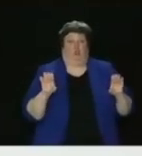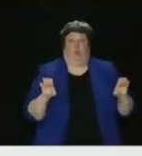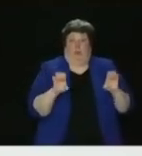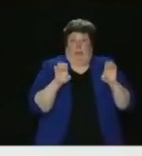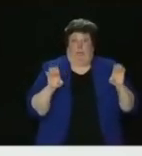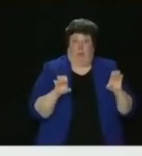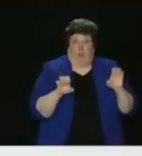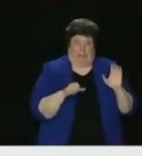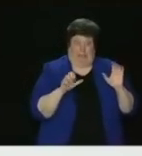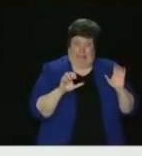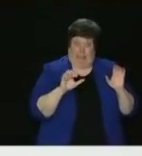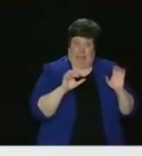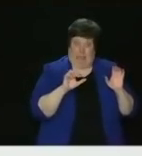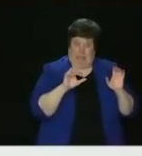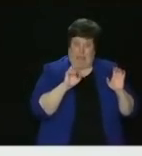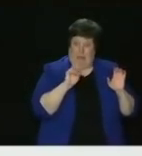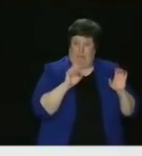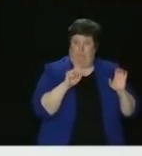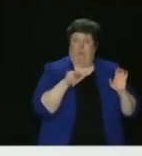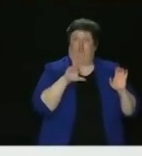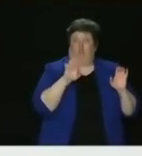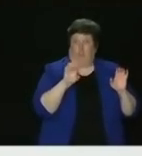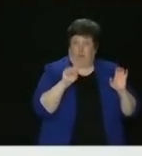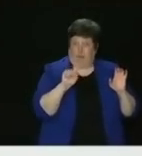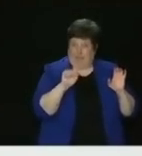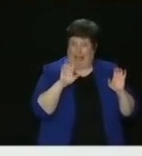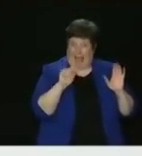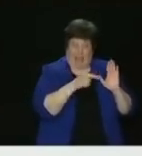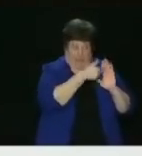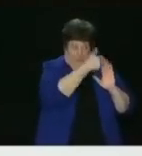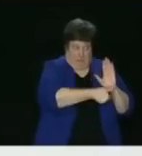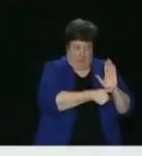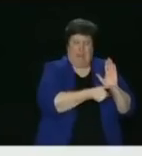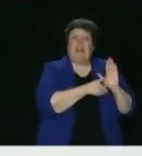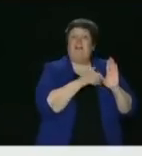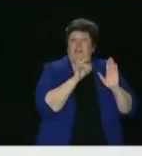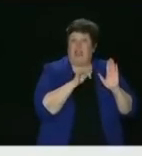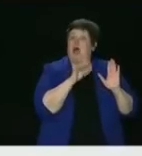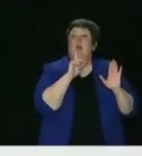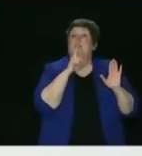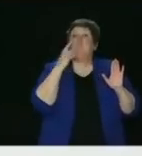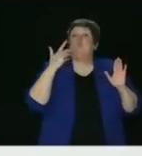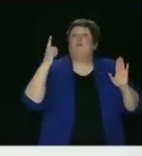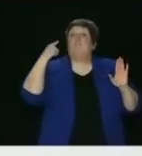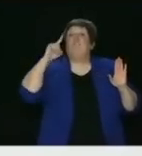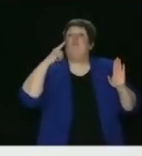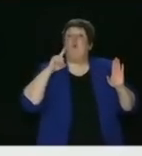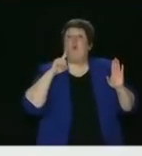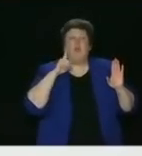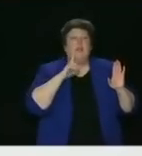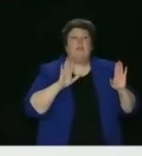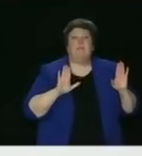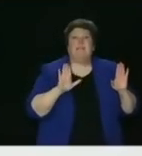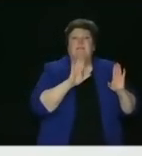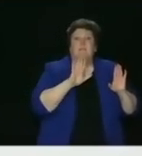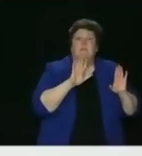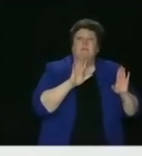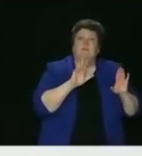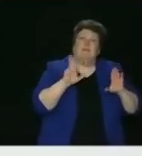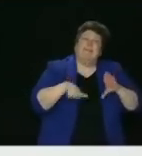Act, as it is applied when it is a national emergency that touches more than one province, as this one